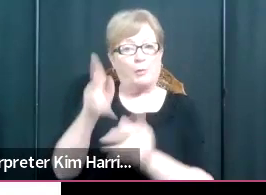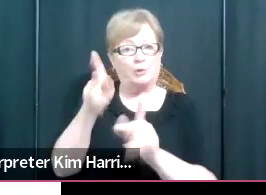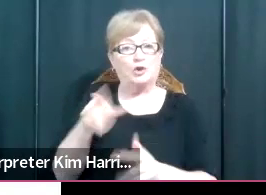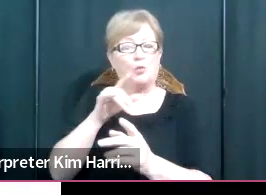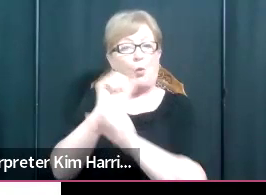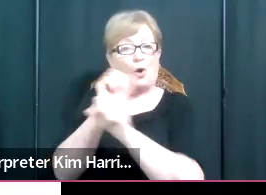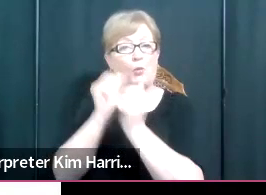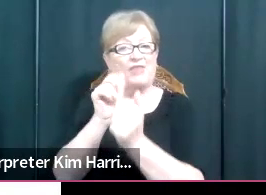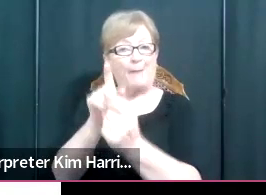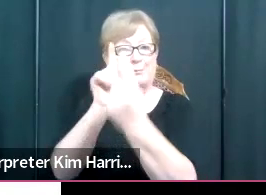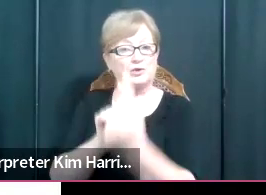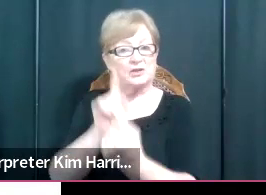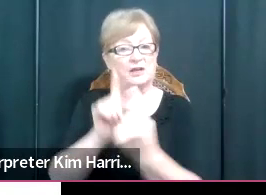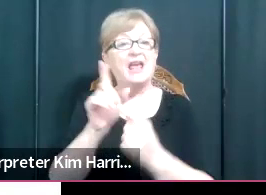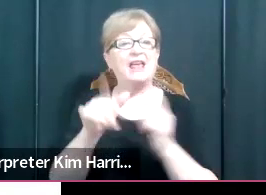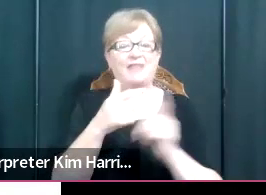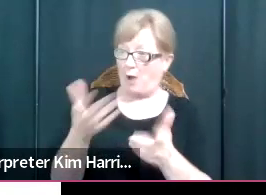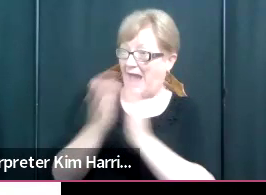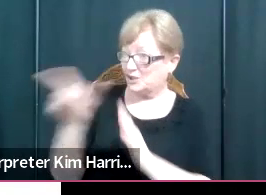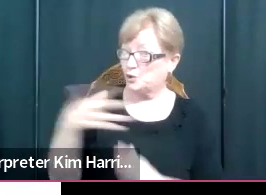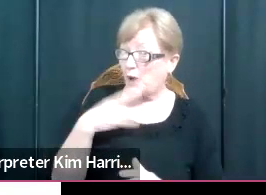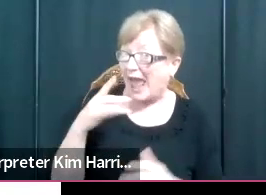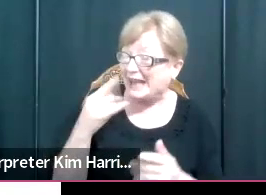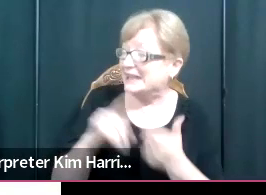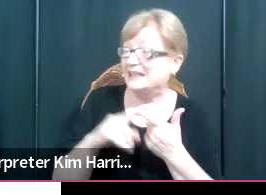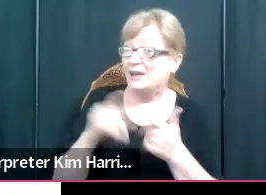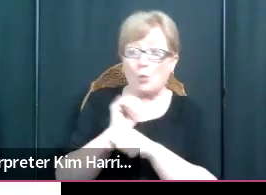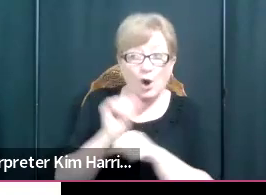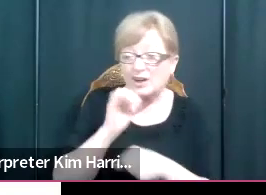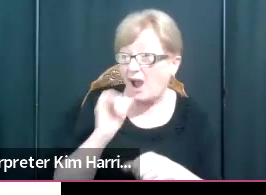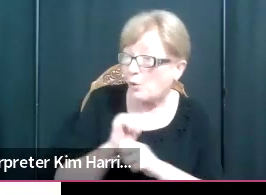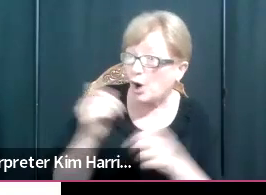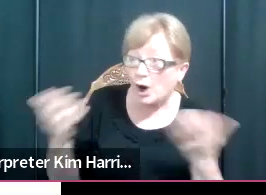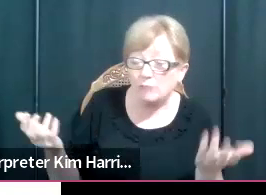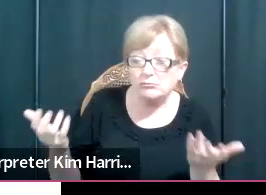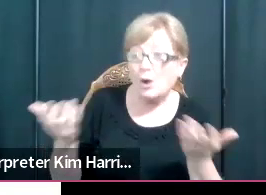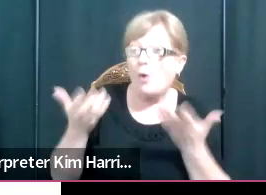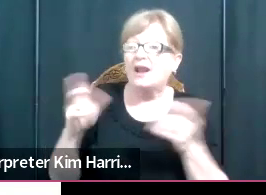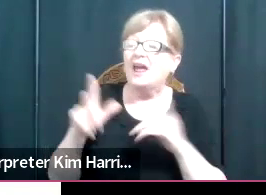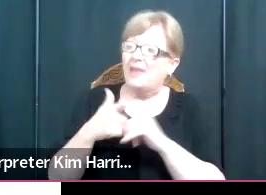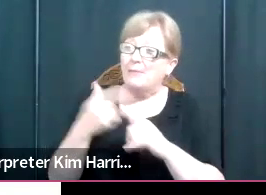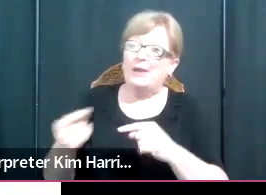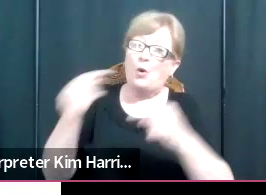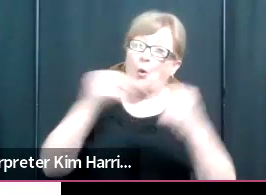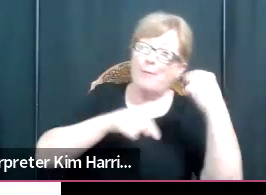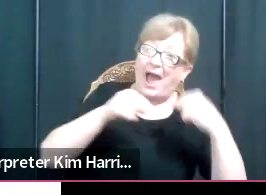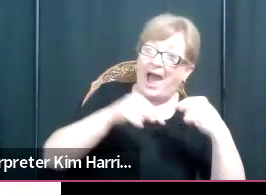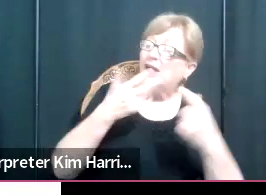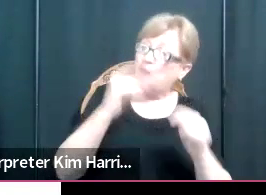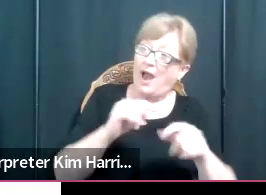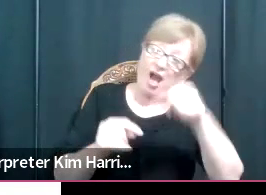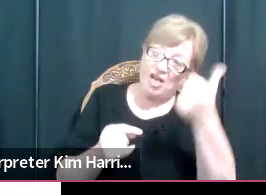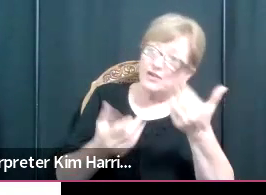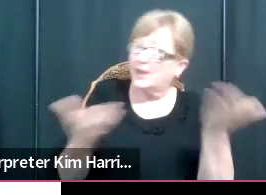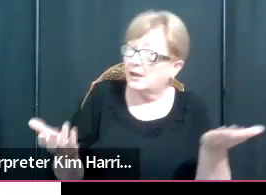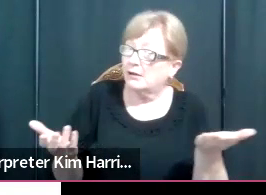you, say, did you like it? What worked? What didn't work? So if we need to go back to the drawing board and help you figure those things out,